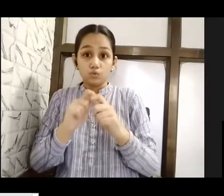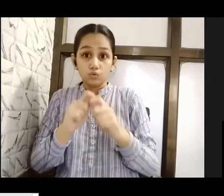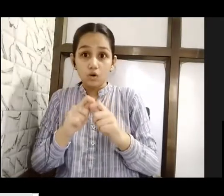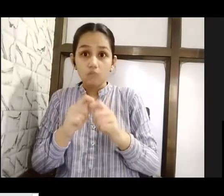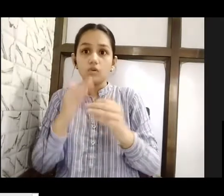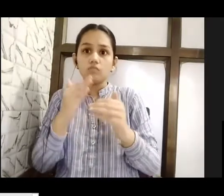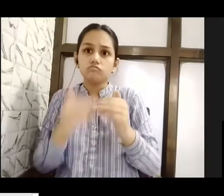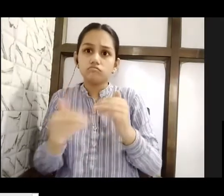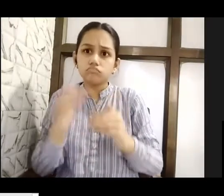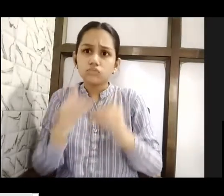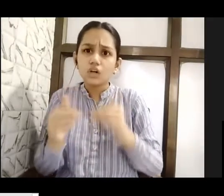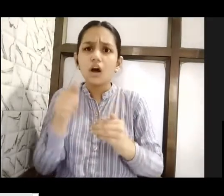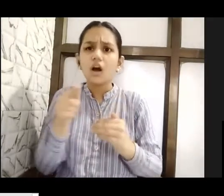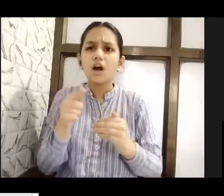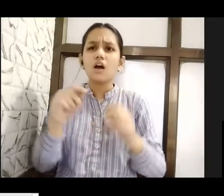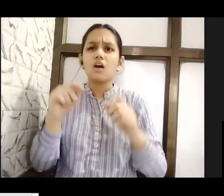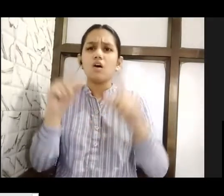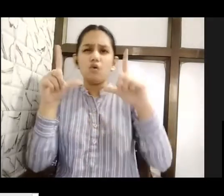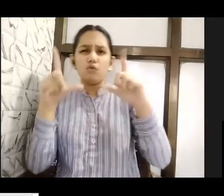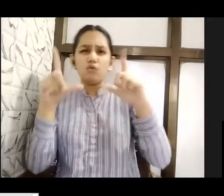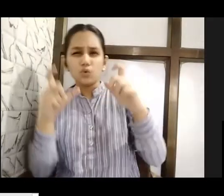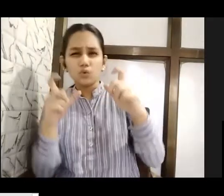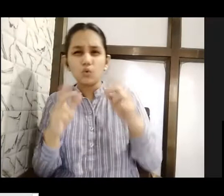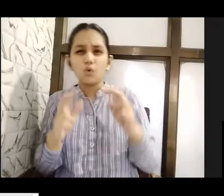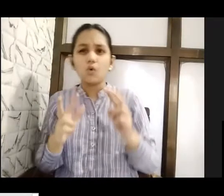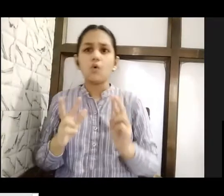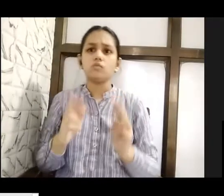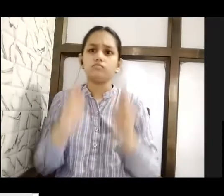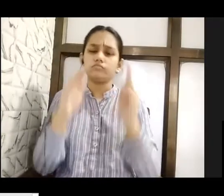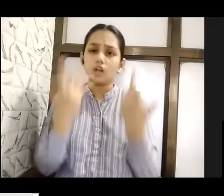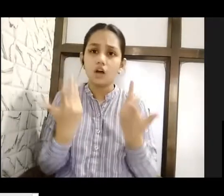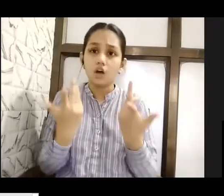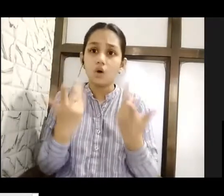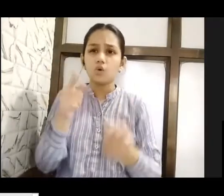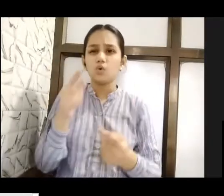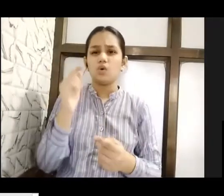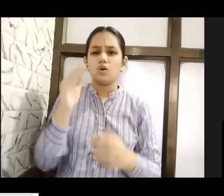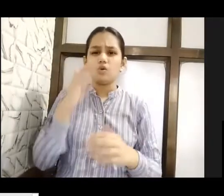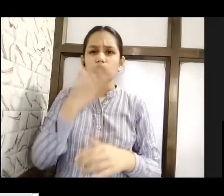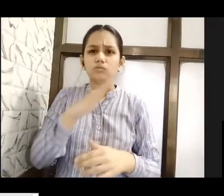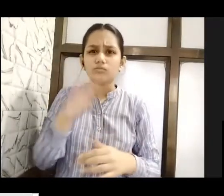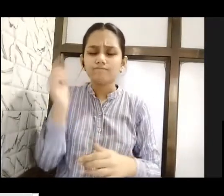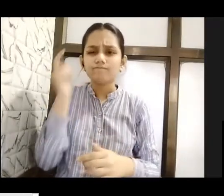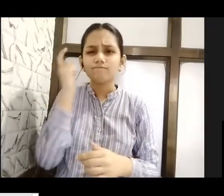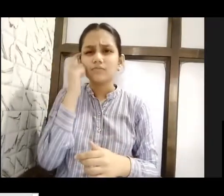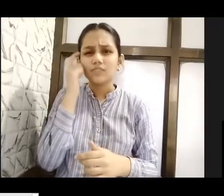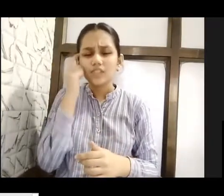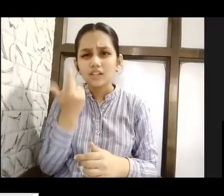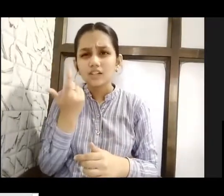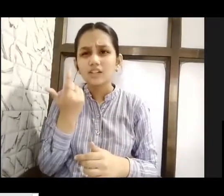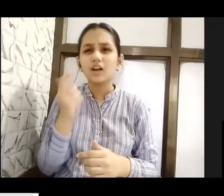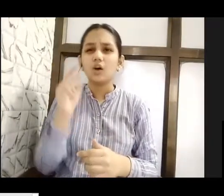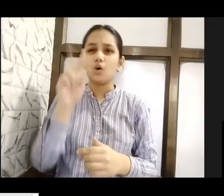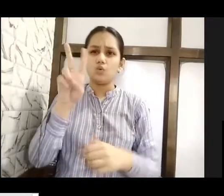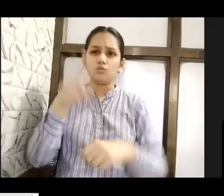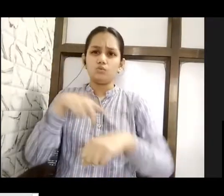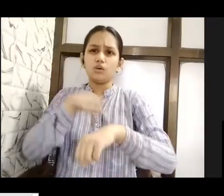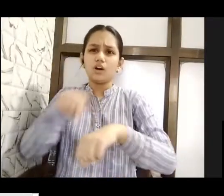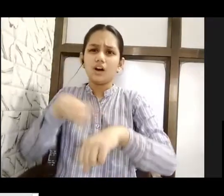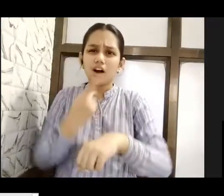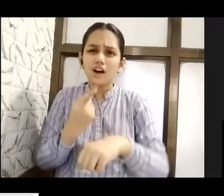ma'am, how can we learn in 2 hours? Please understand, in 2 hours today you will learn how to